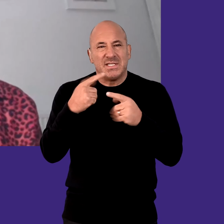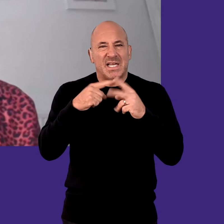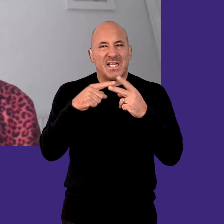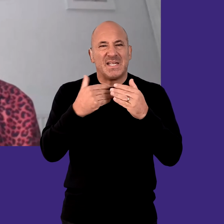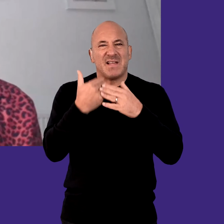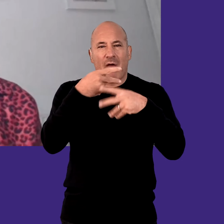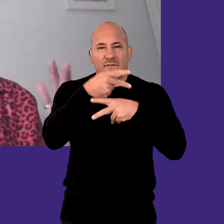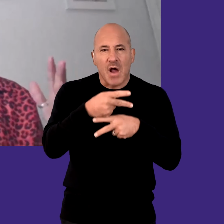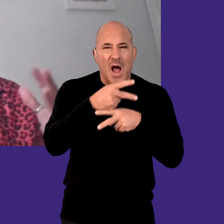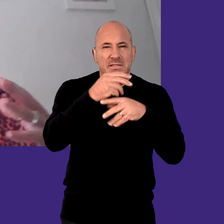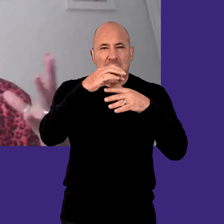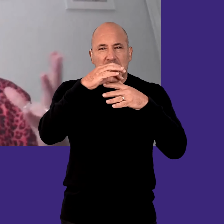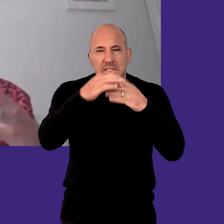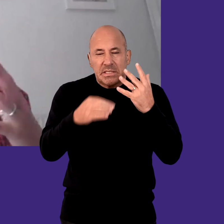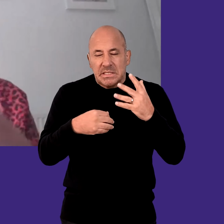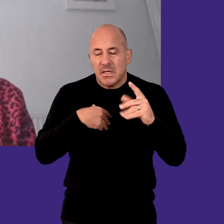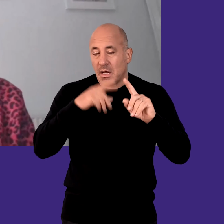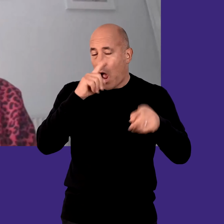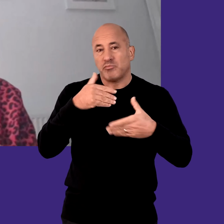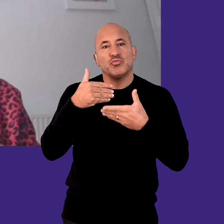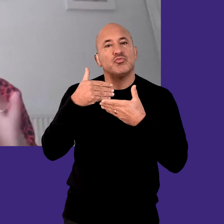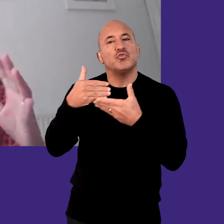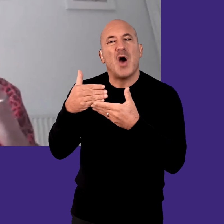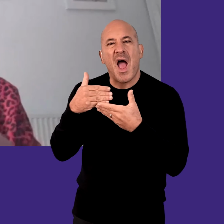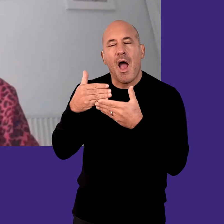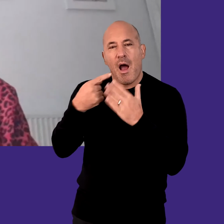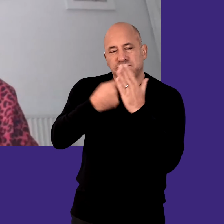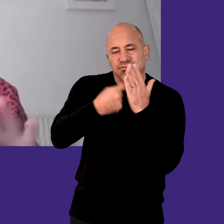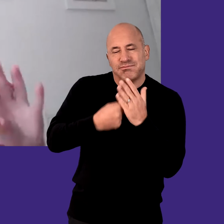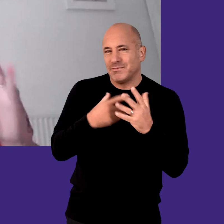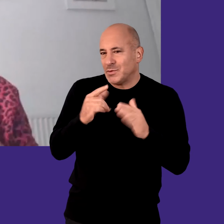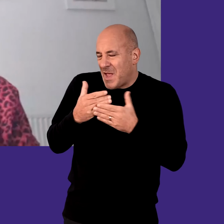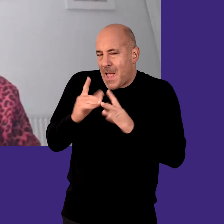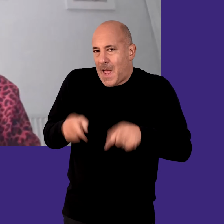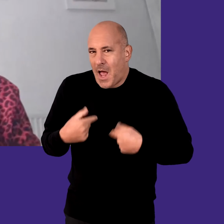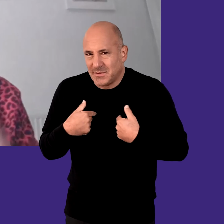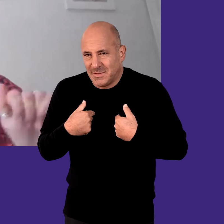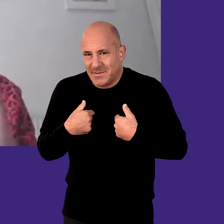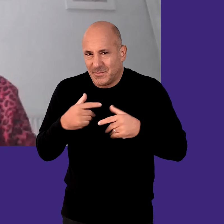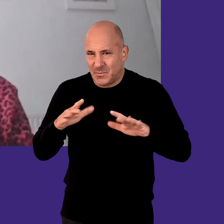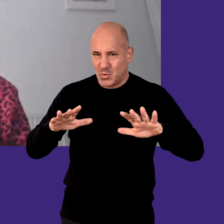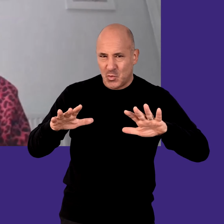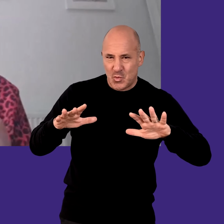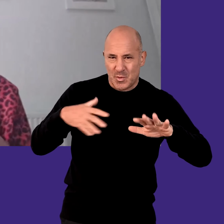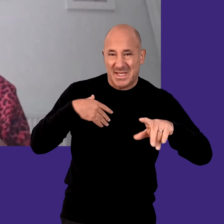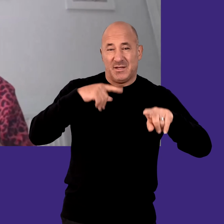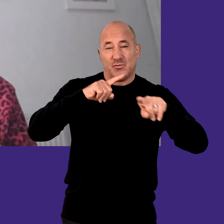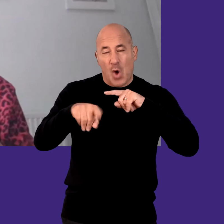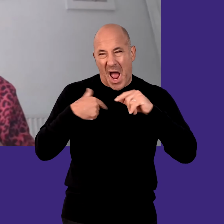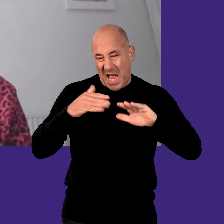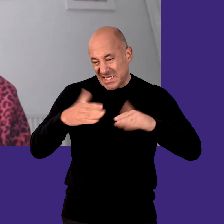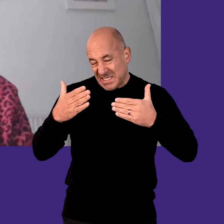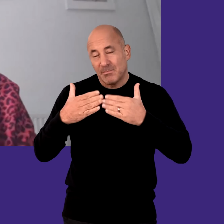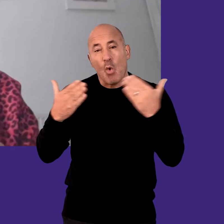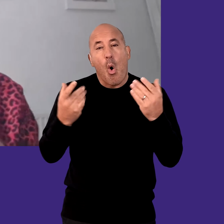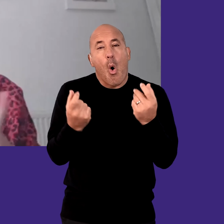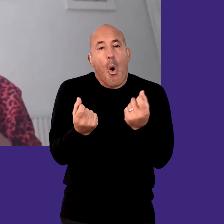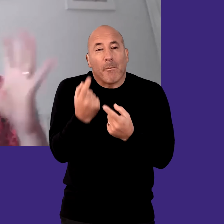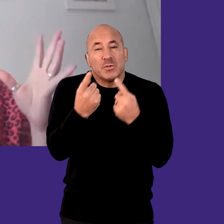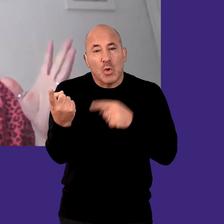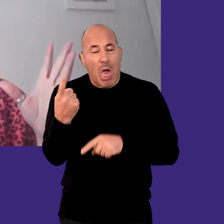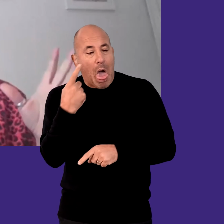but also there are some things that due to security and safeguarding and all those sorts of things that we couldn't share with him.